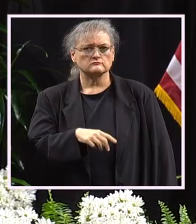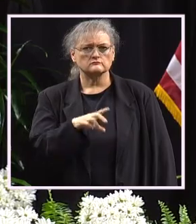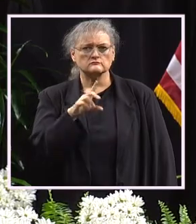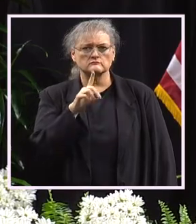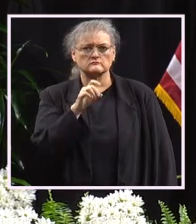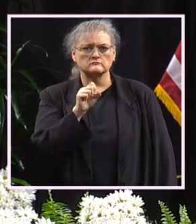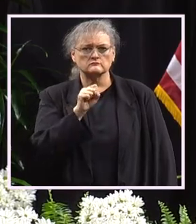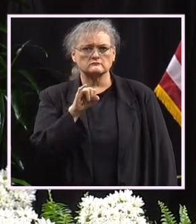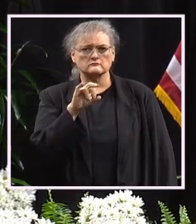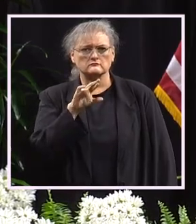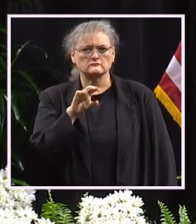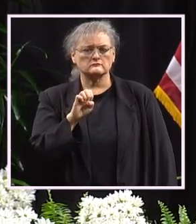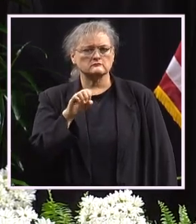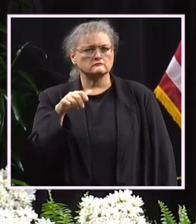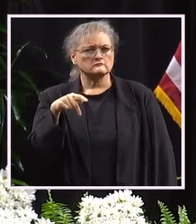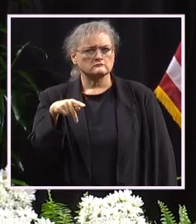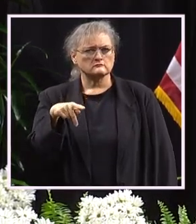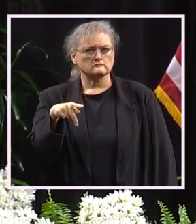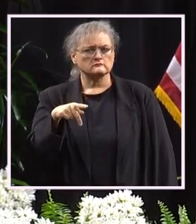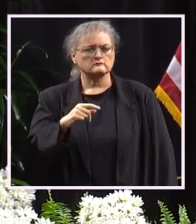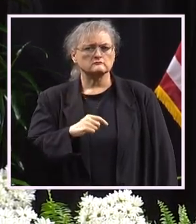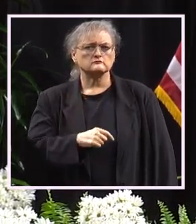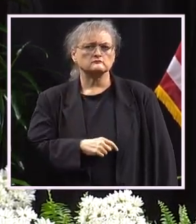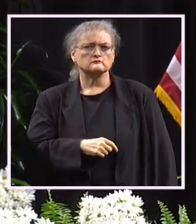Desiree D. Pena,